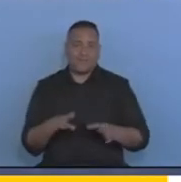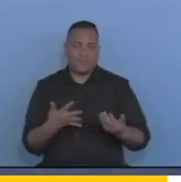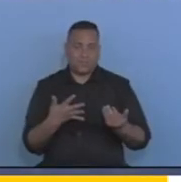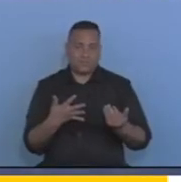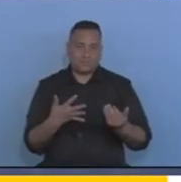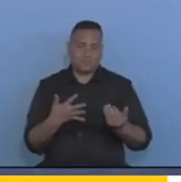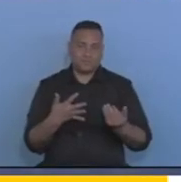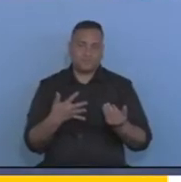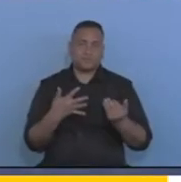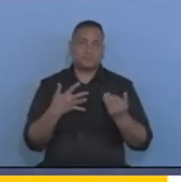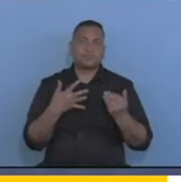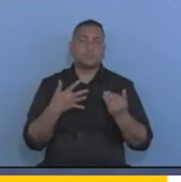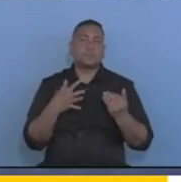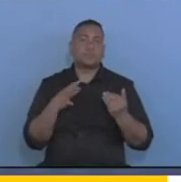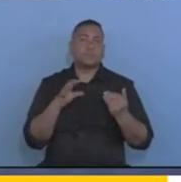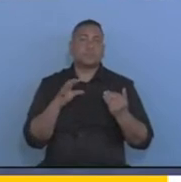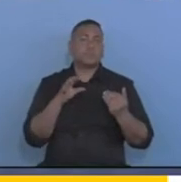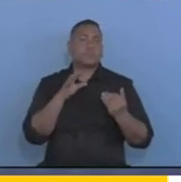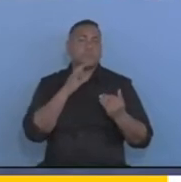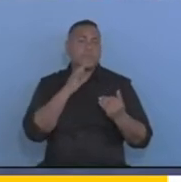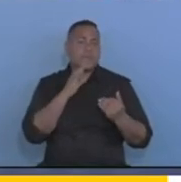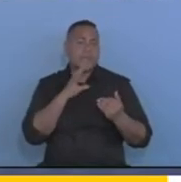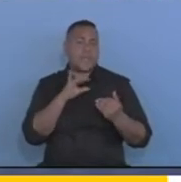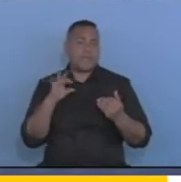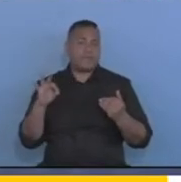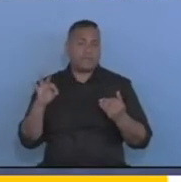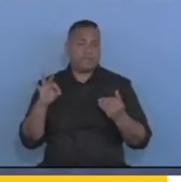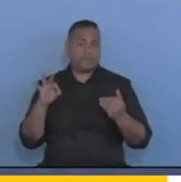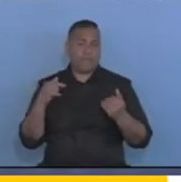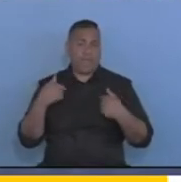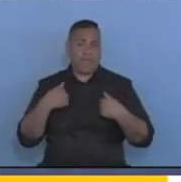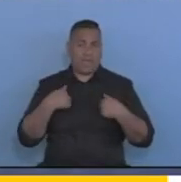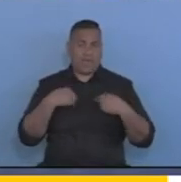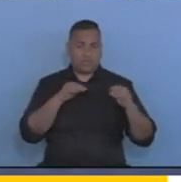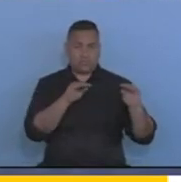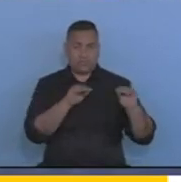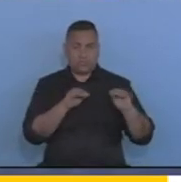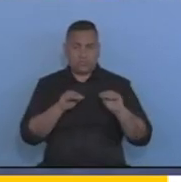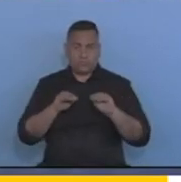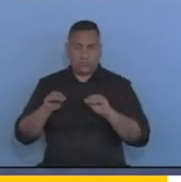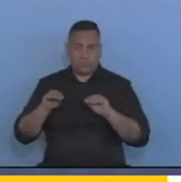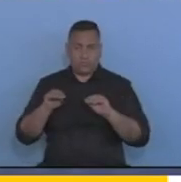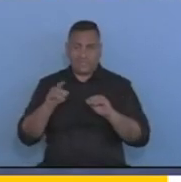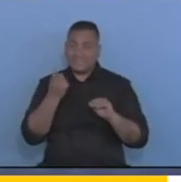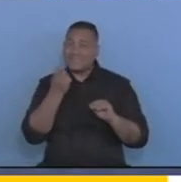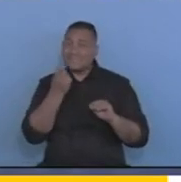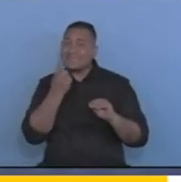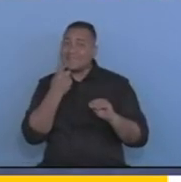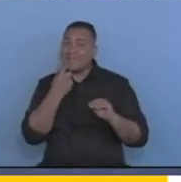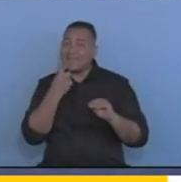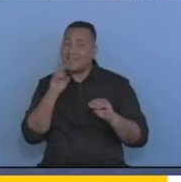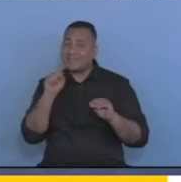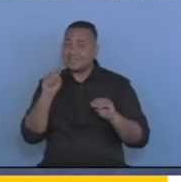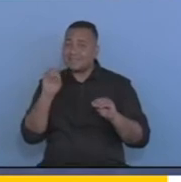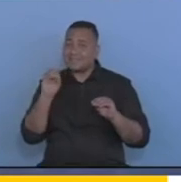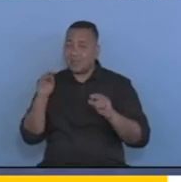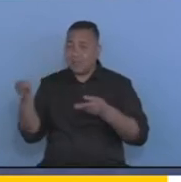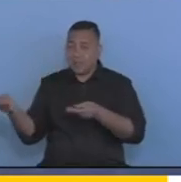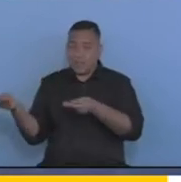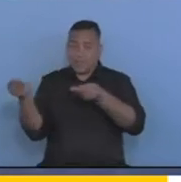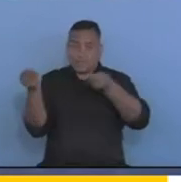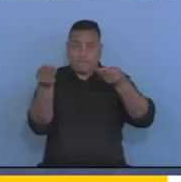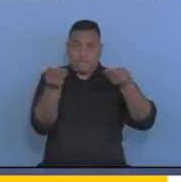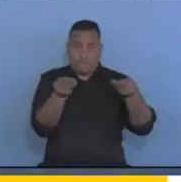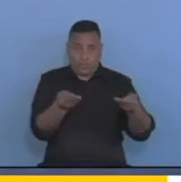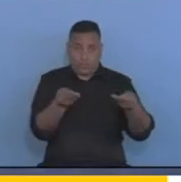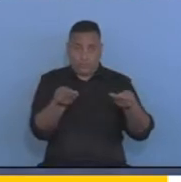So if I was to move a heavy piece of metal from one point to another, I would articulate and